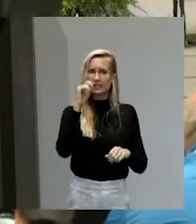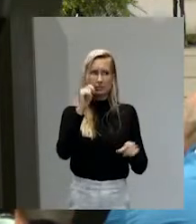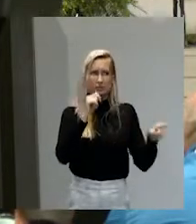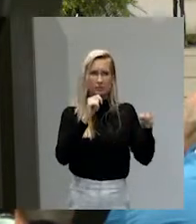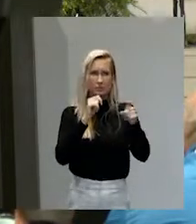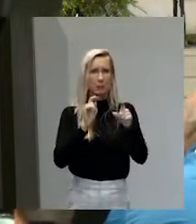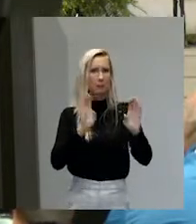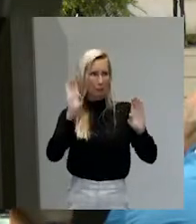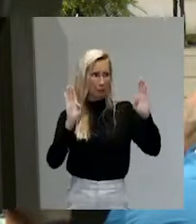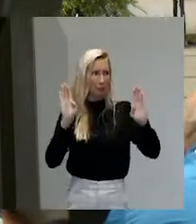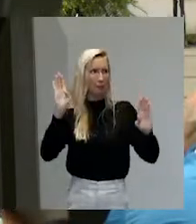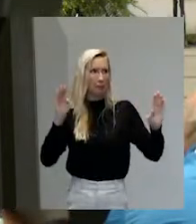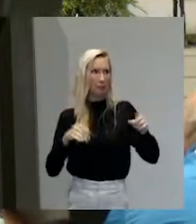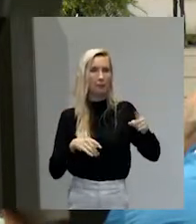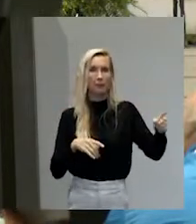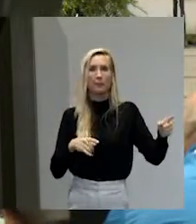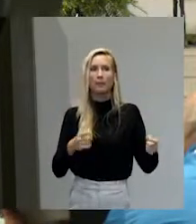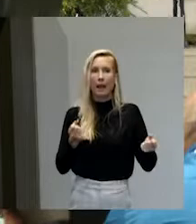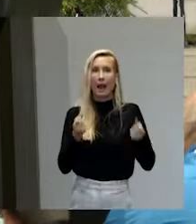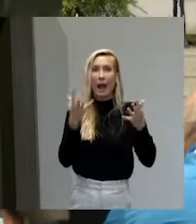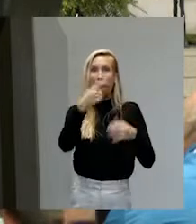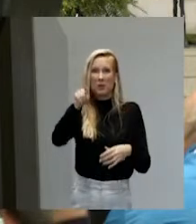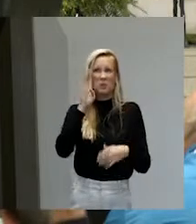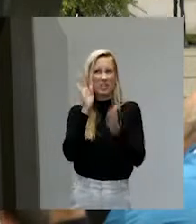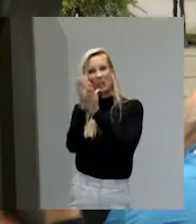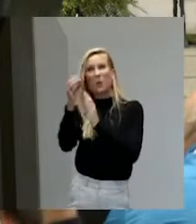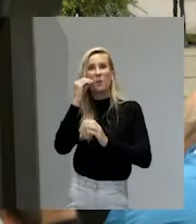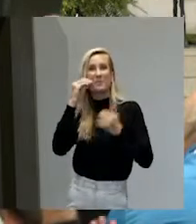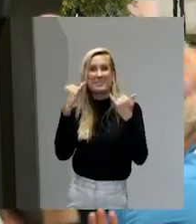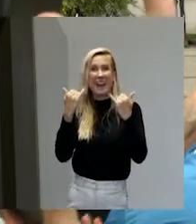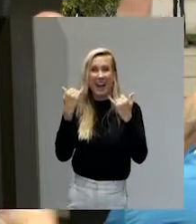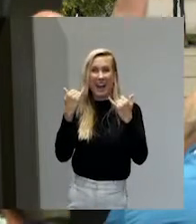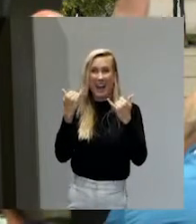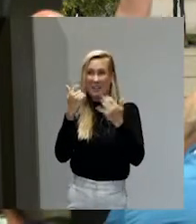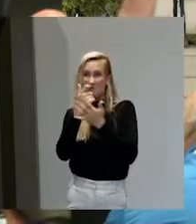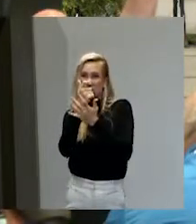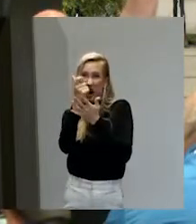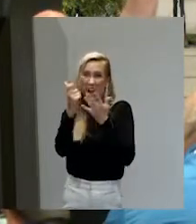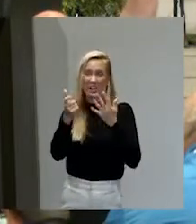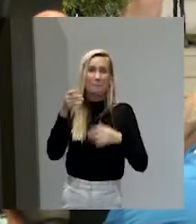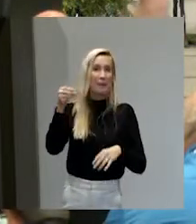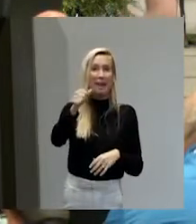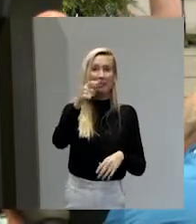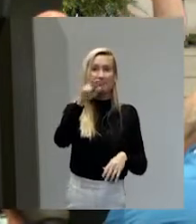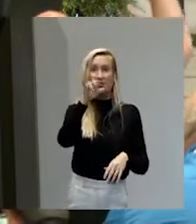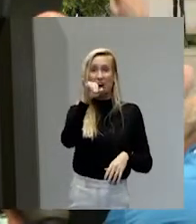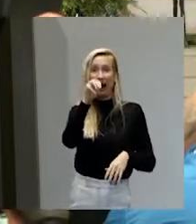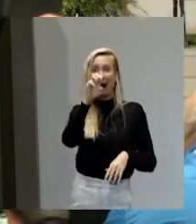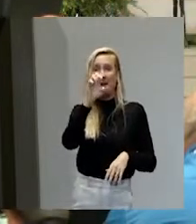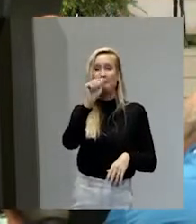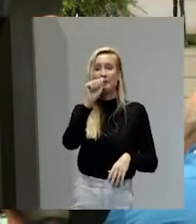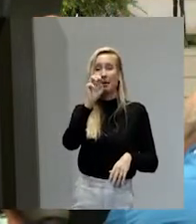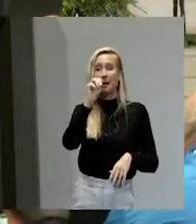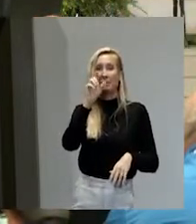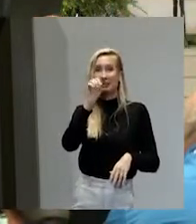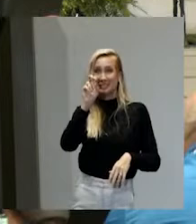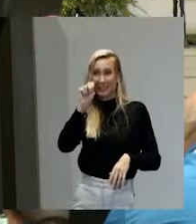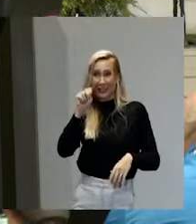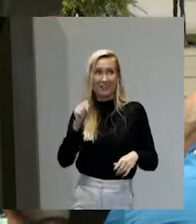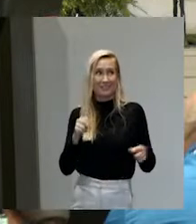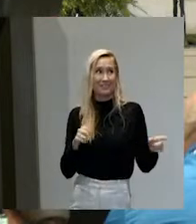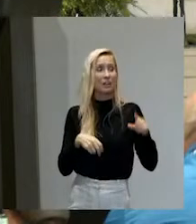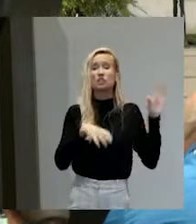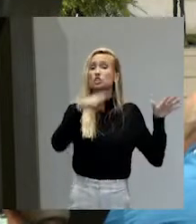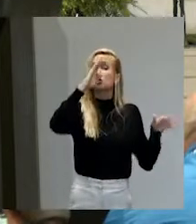many people are going home and getting an Amazon Prime subscription? Hey, you get 30 days free, so That's right, watch it and cancel it. 30-day Or free keep trial?